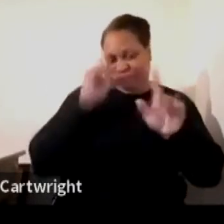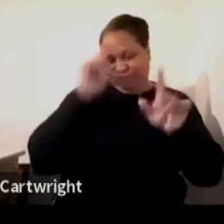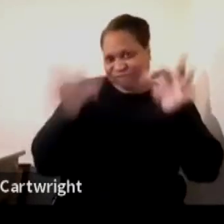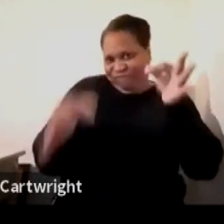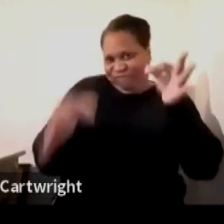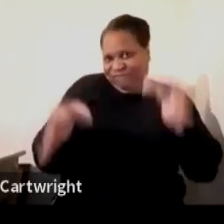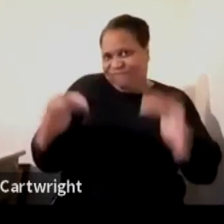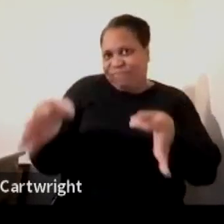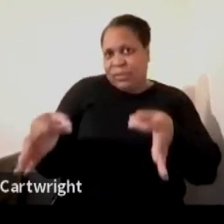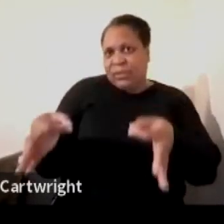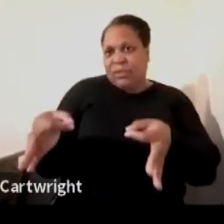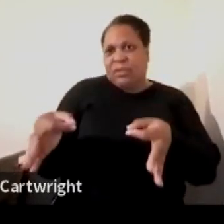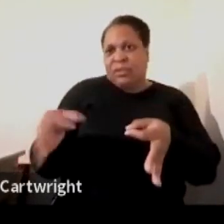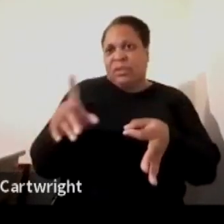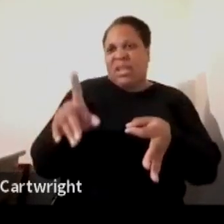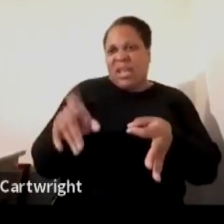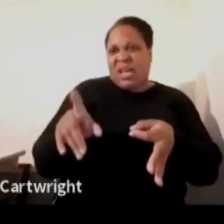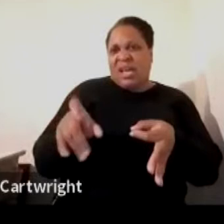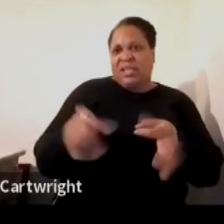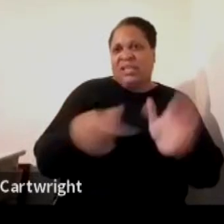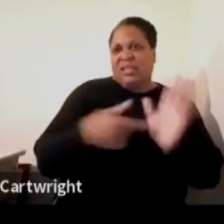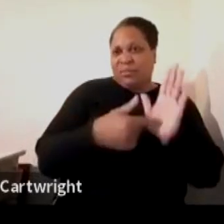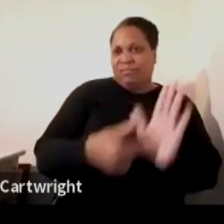I need to emphasize that those are